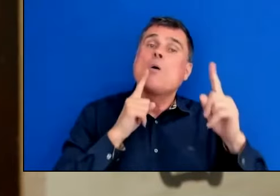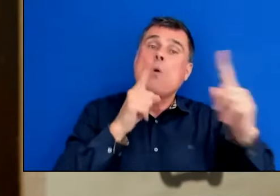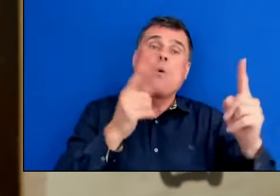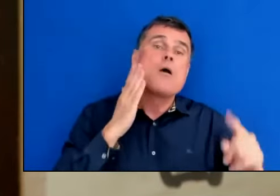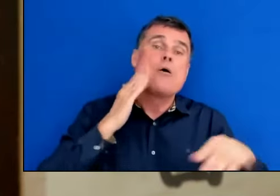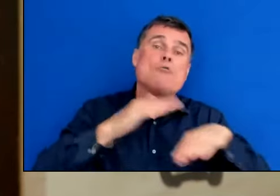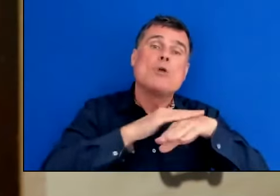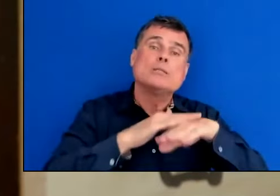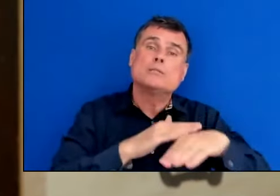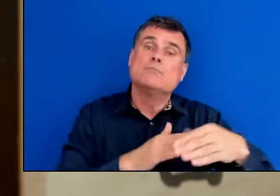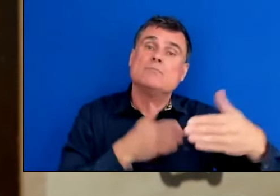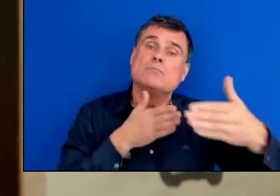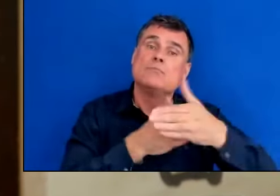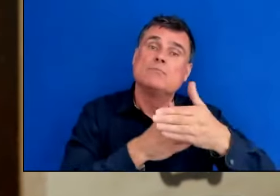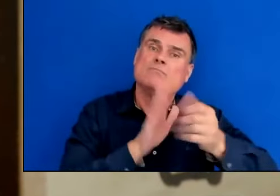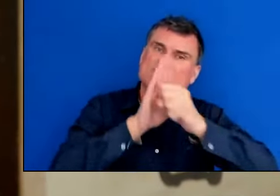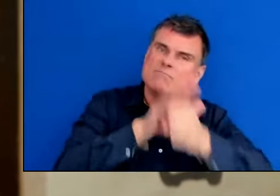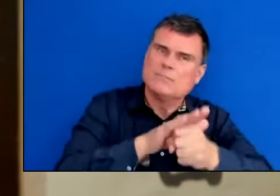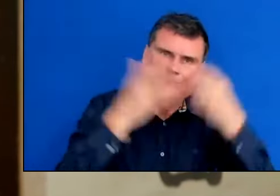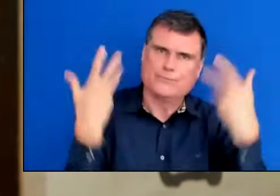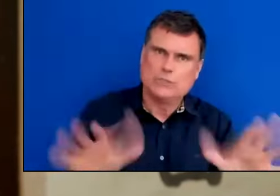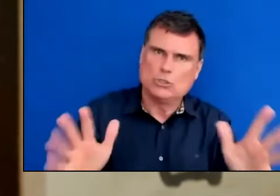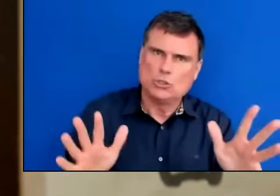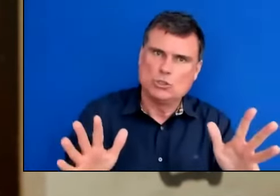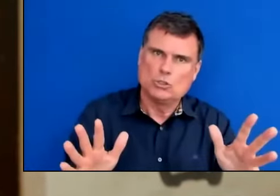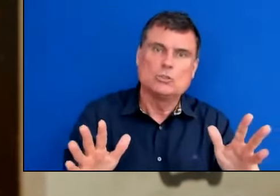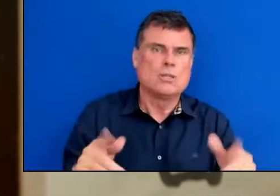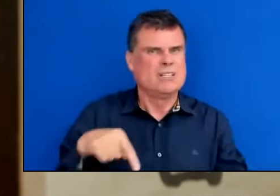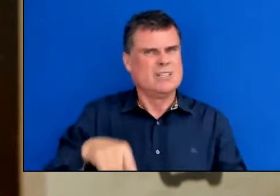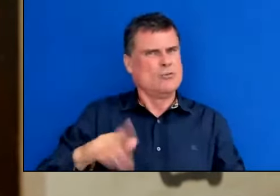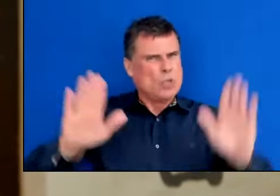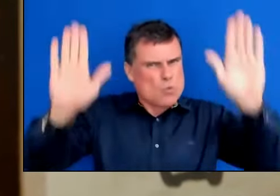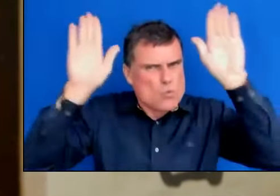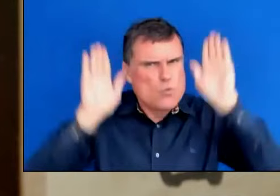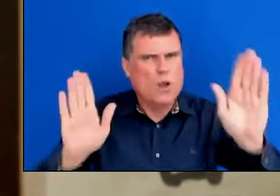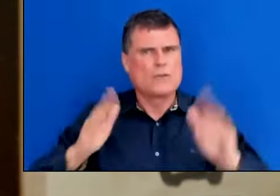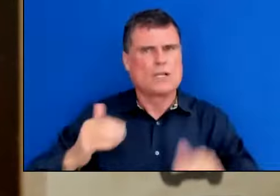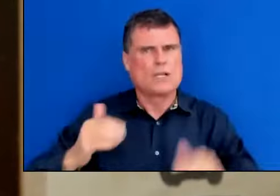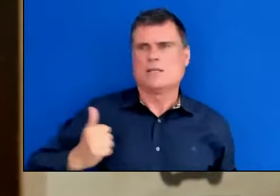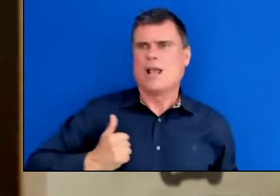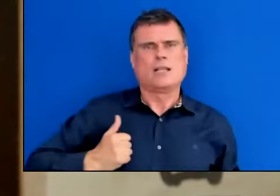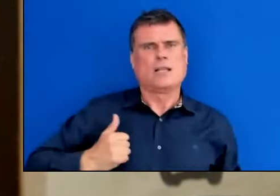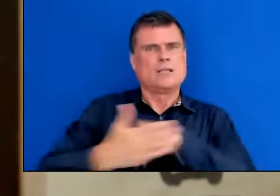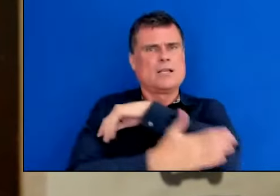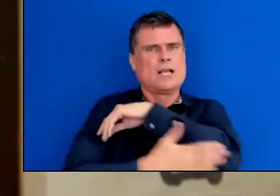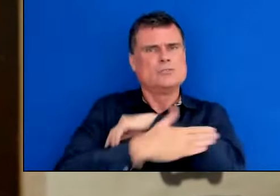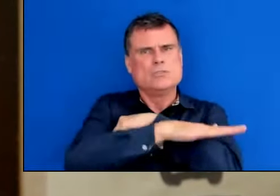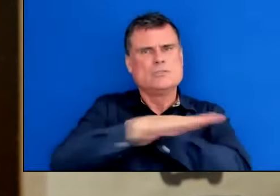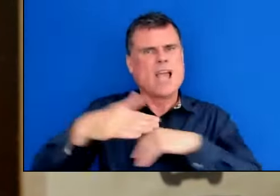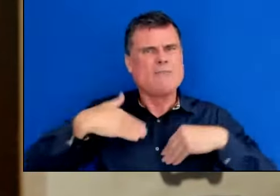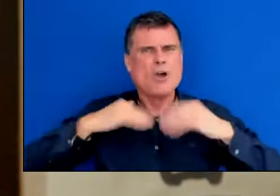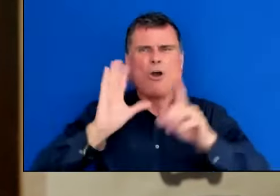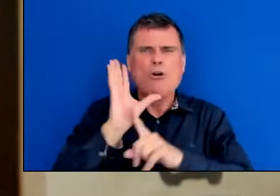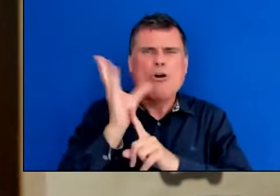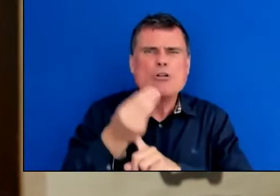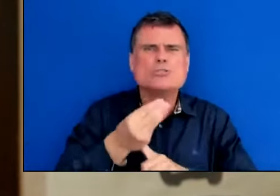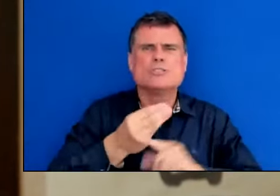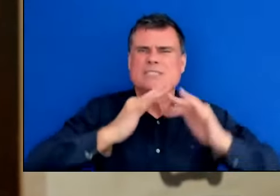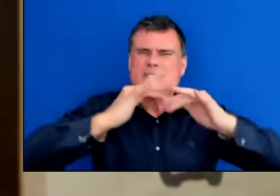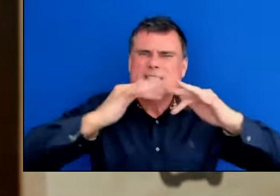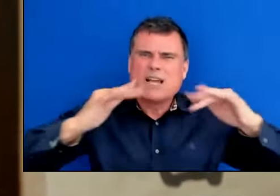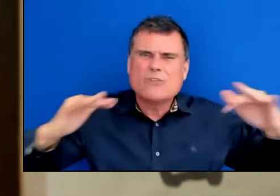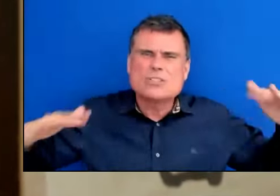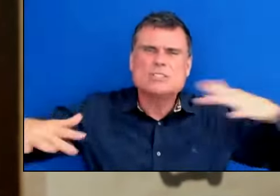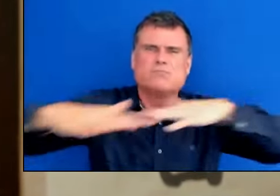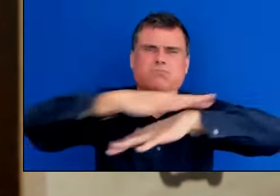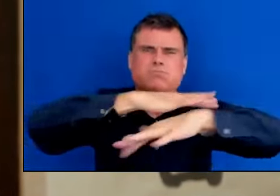anti-racism initiatives, because I firmly believe that our great country is a cultural mosaic. It separates us from the melting pot